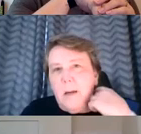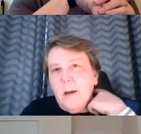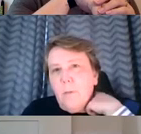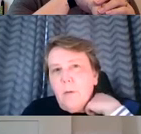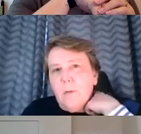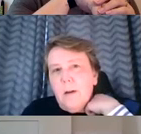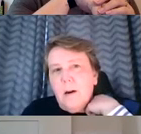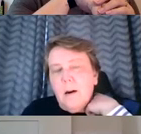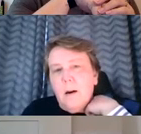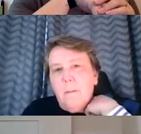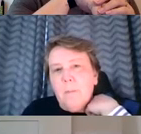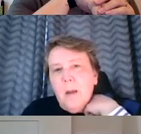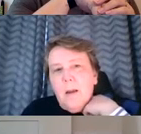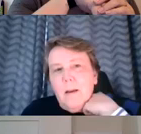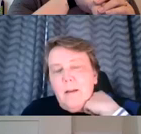to PDF with OCR.